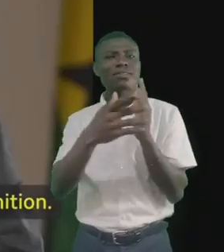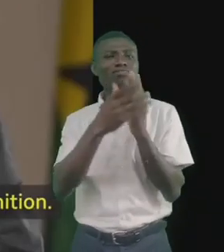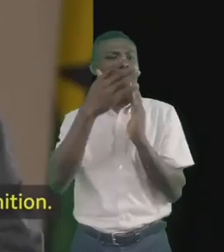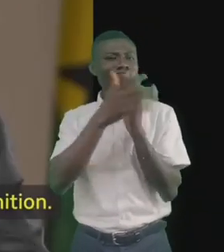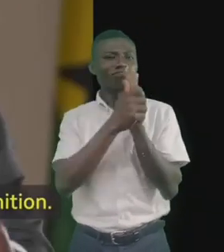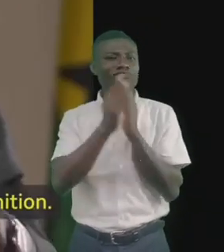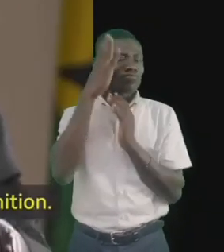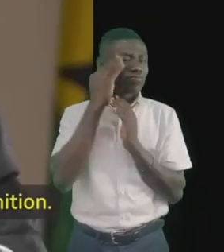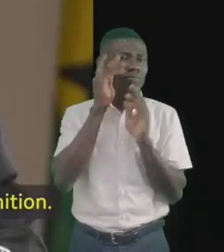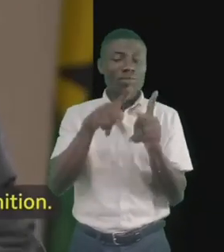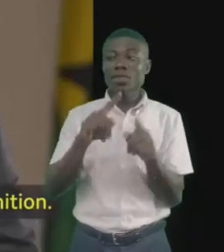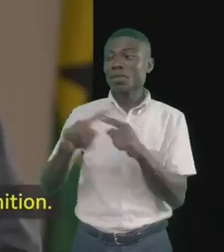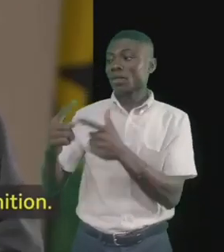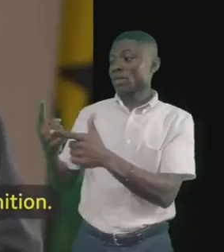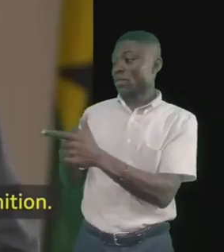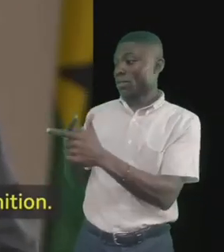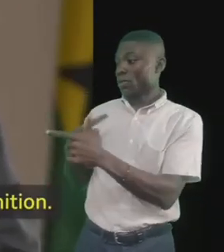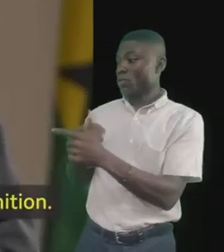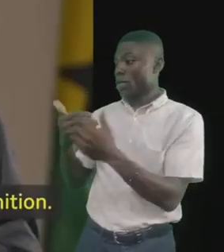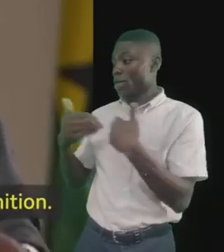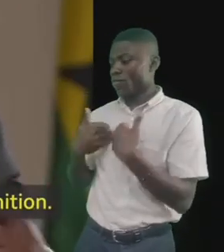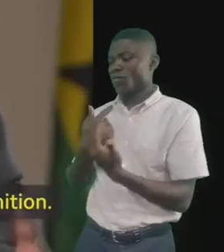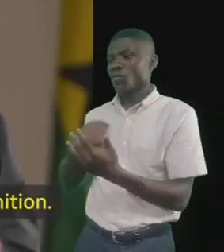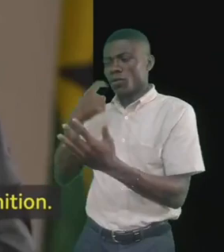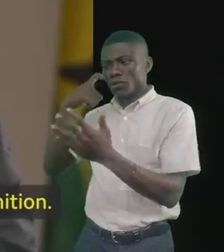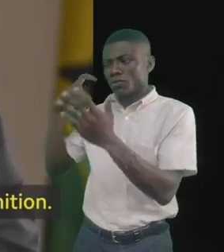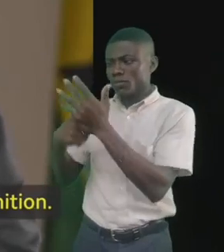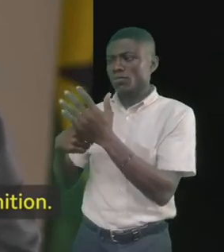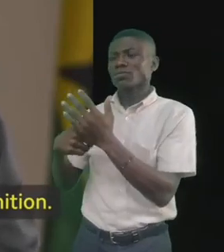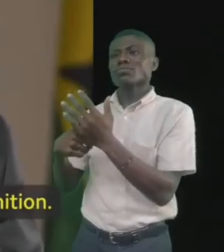him? First of all, there's a recognition